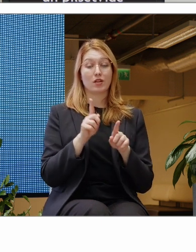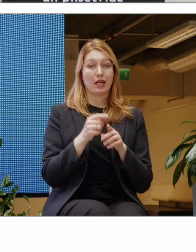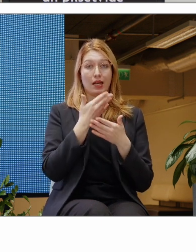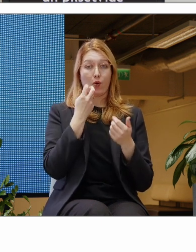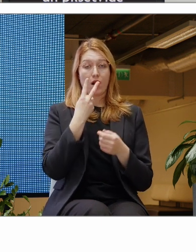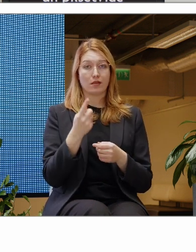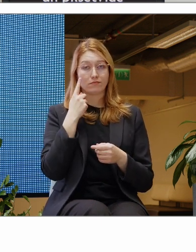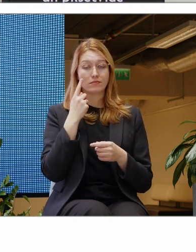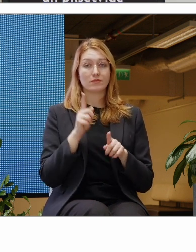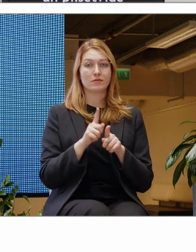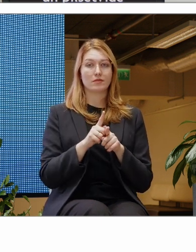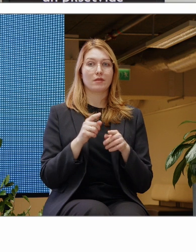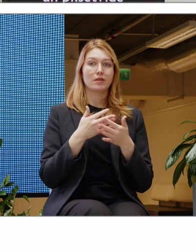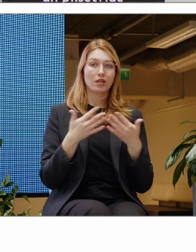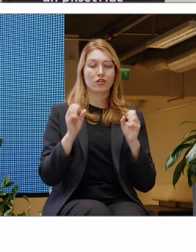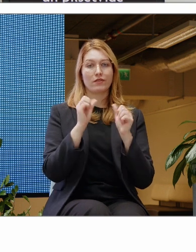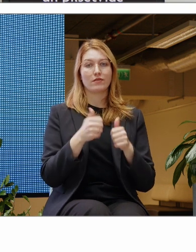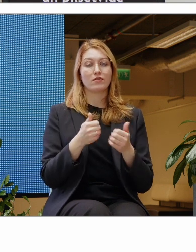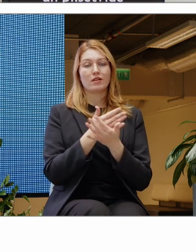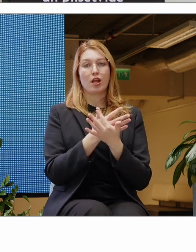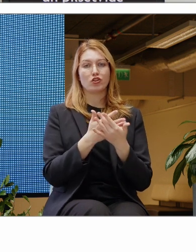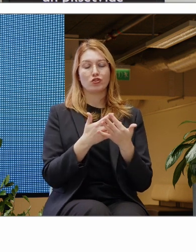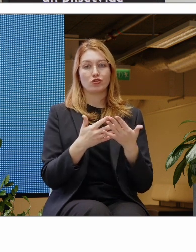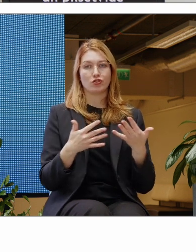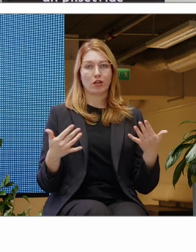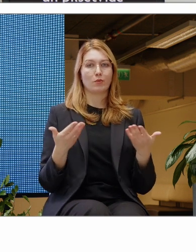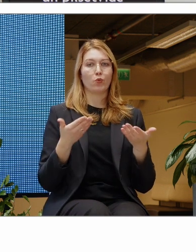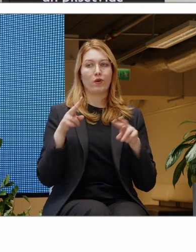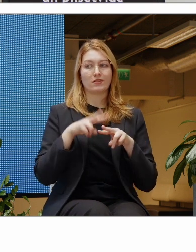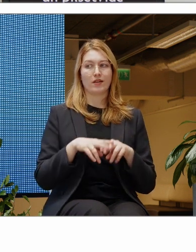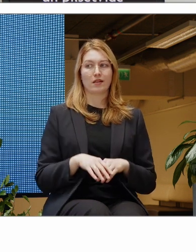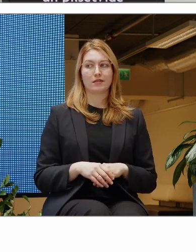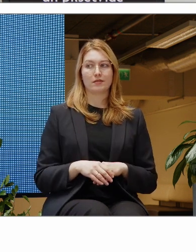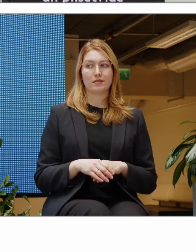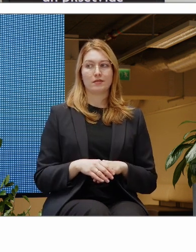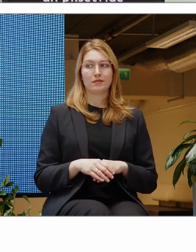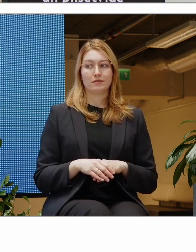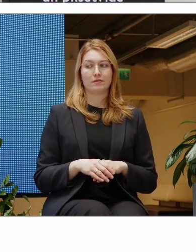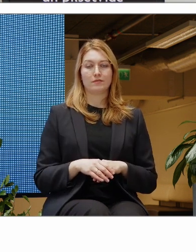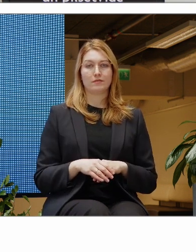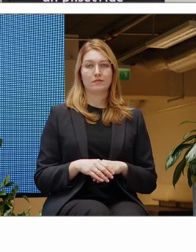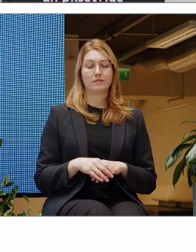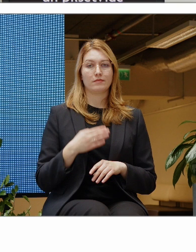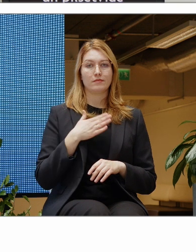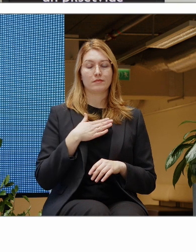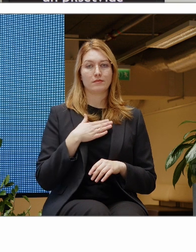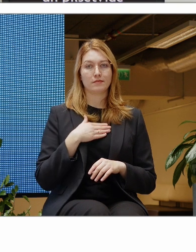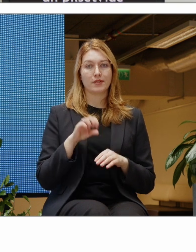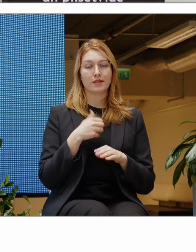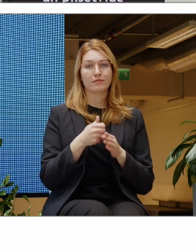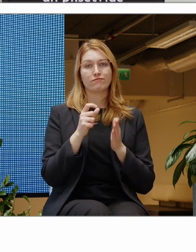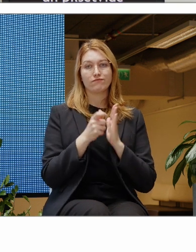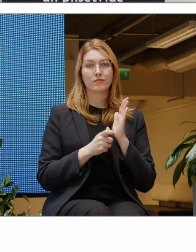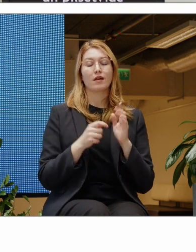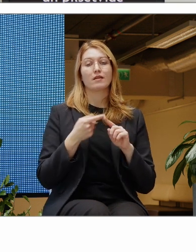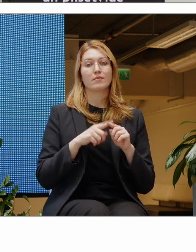design neurodiverse and neuroatypical workplaces. So for me, a key takeaway is remembering